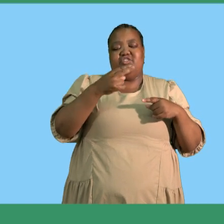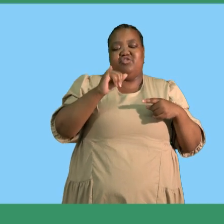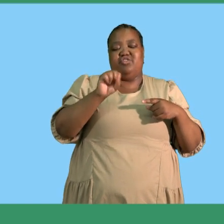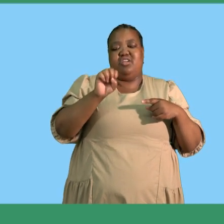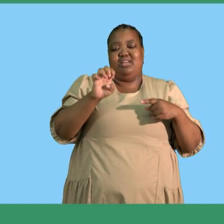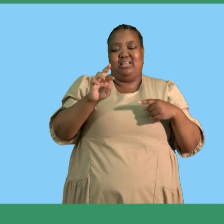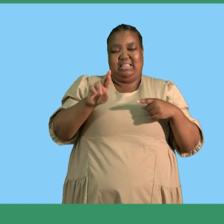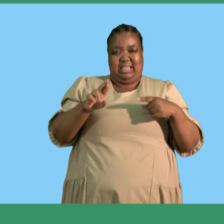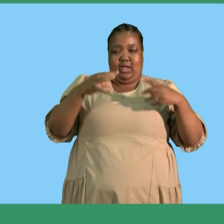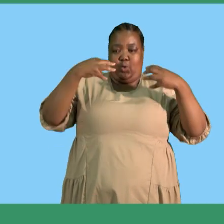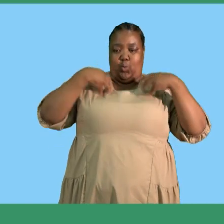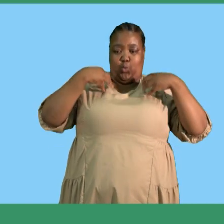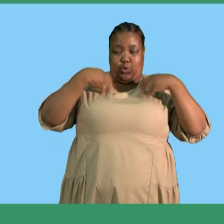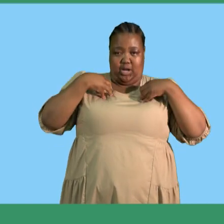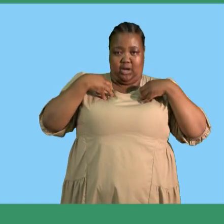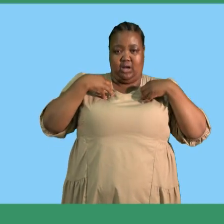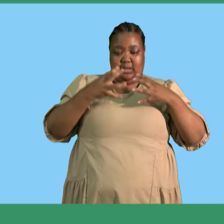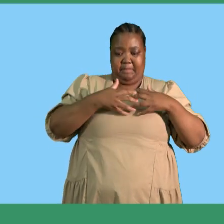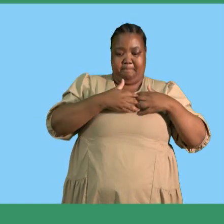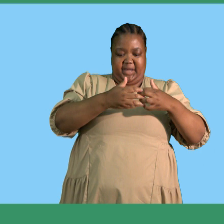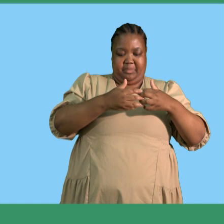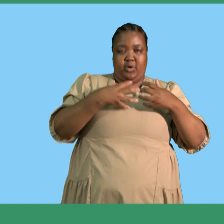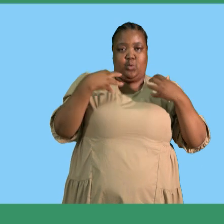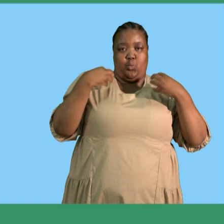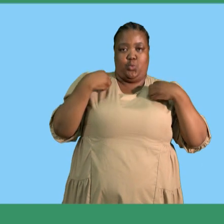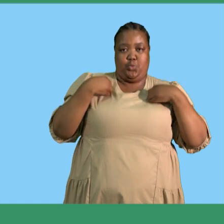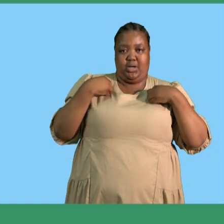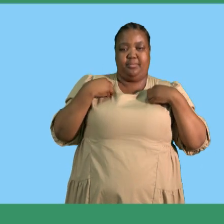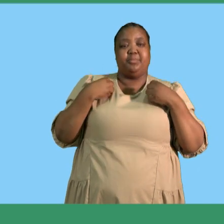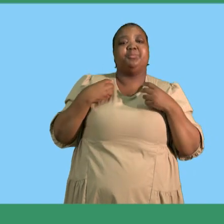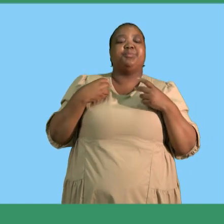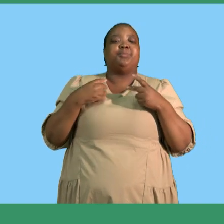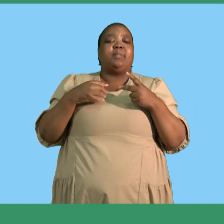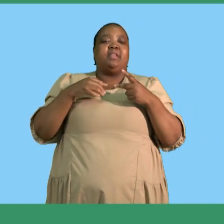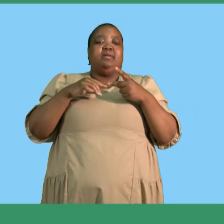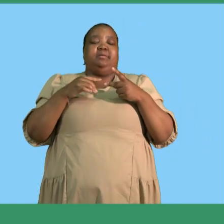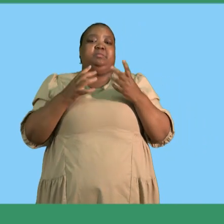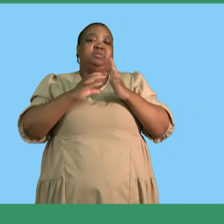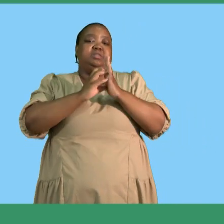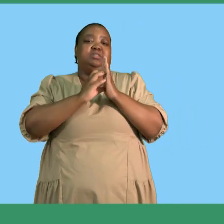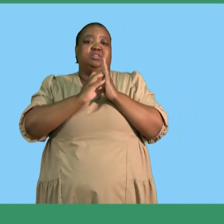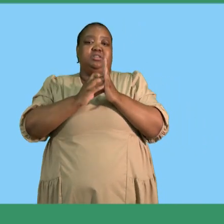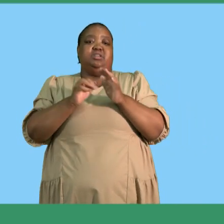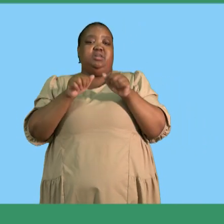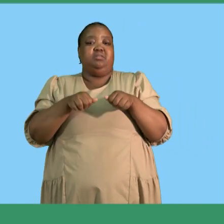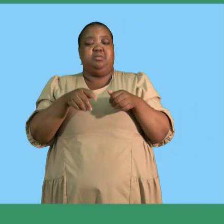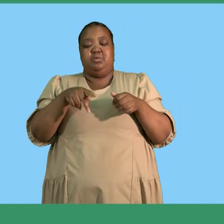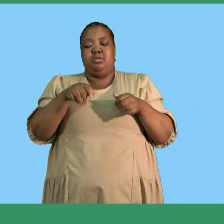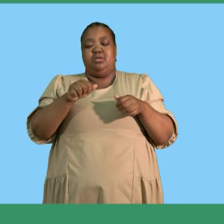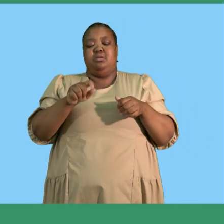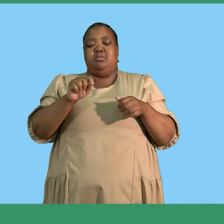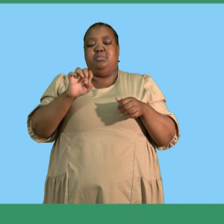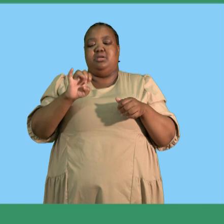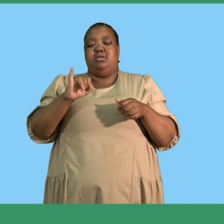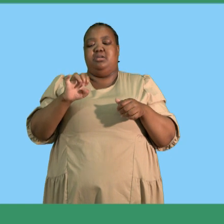owner of that franchise. So for instance, if I have Patience